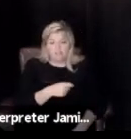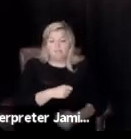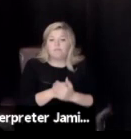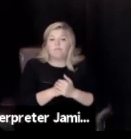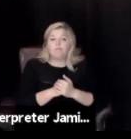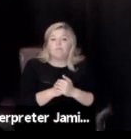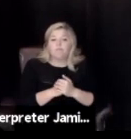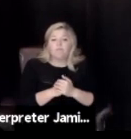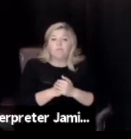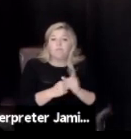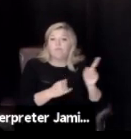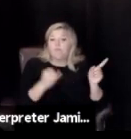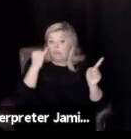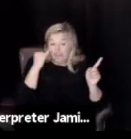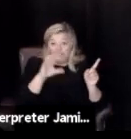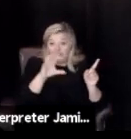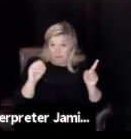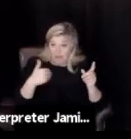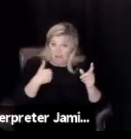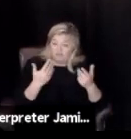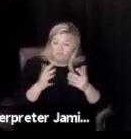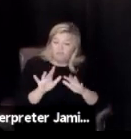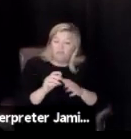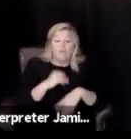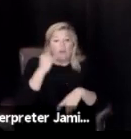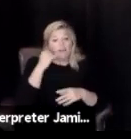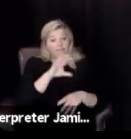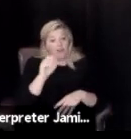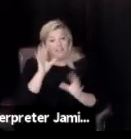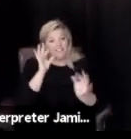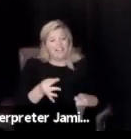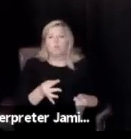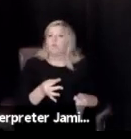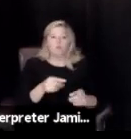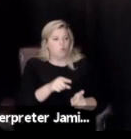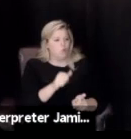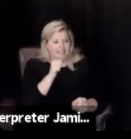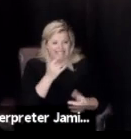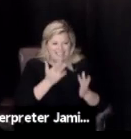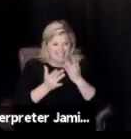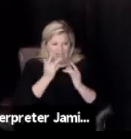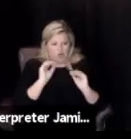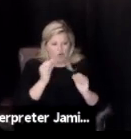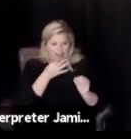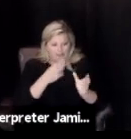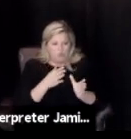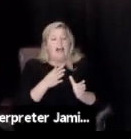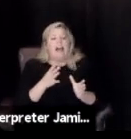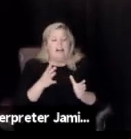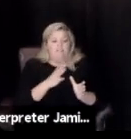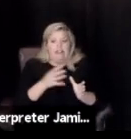they have a level of expertise, if we need to bring somebody external, then they can better